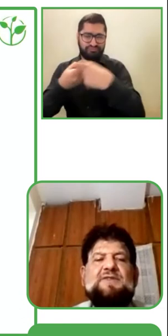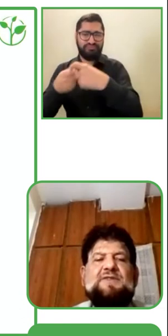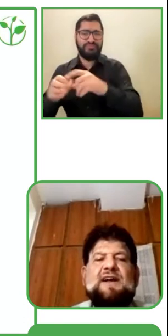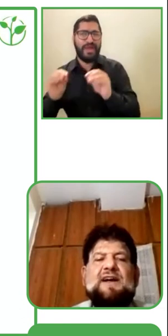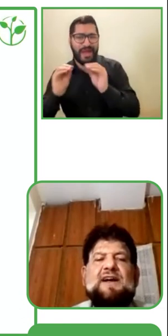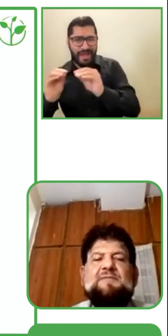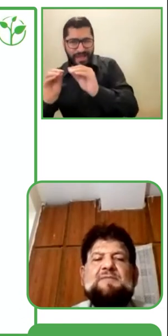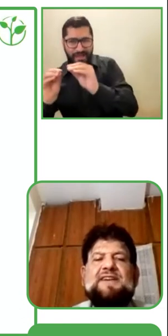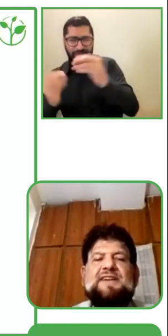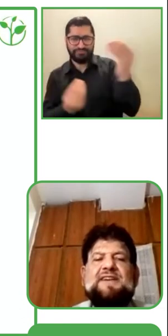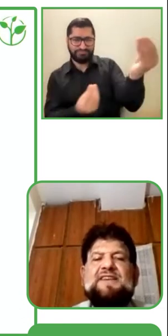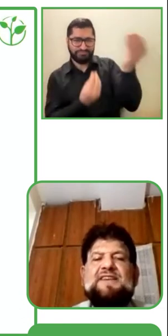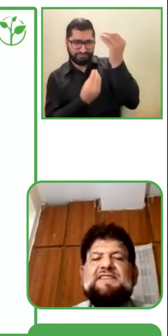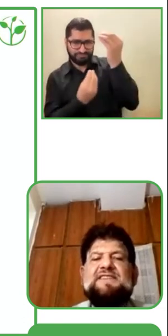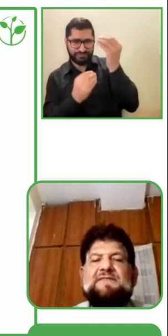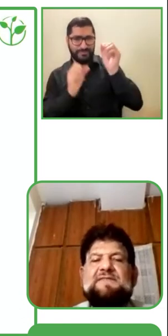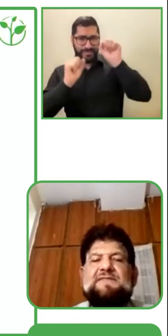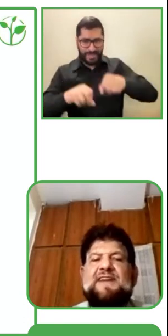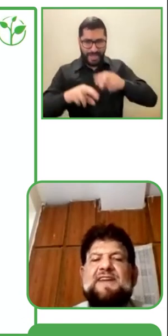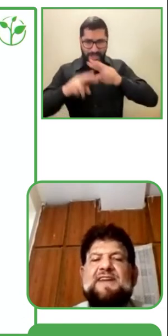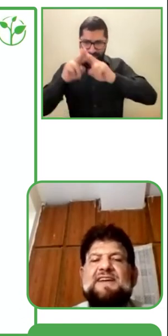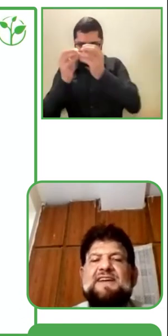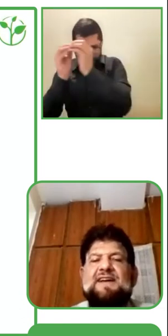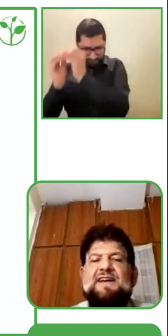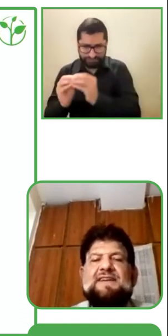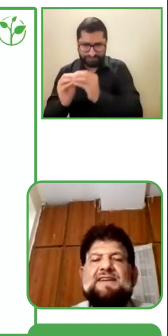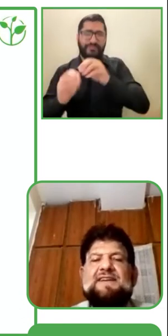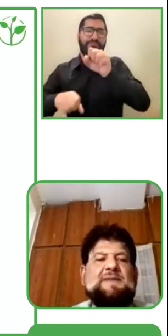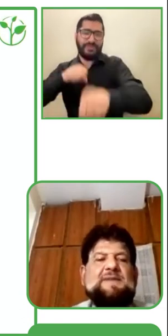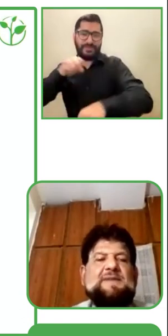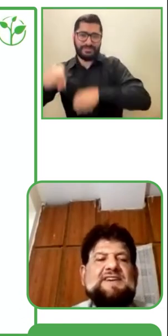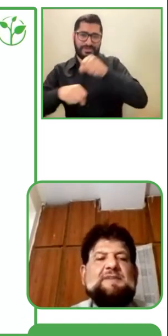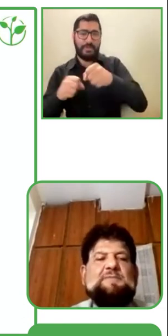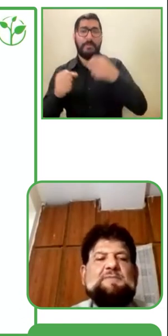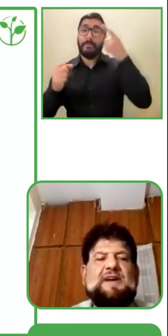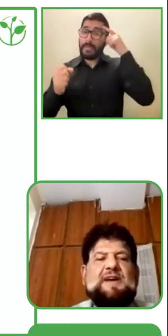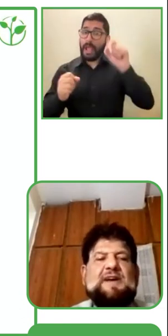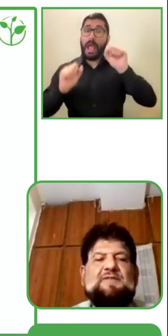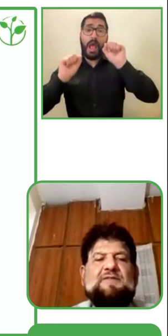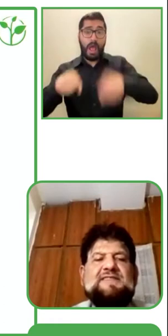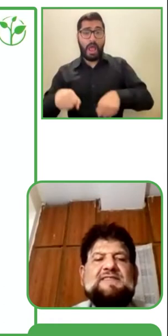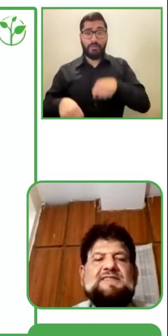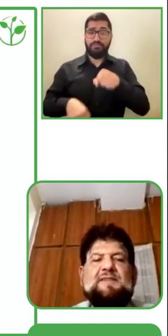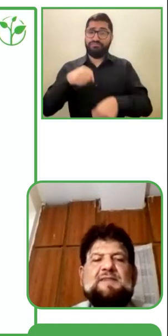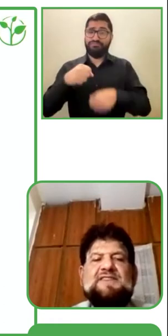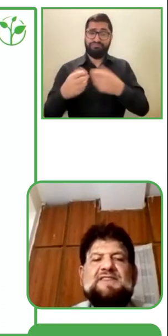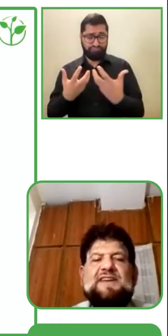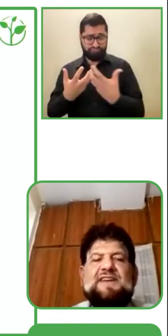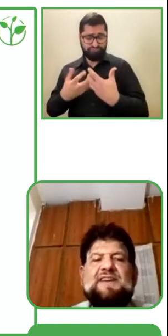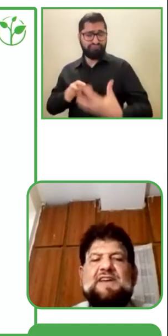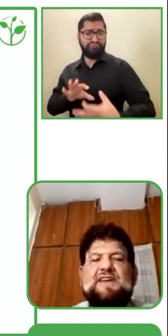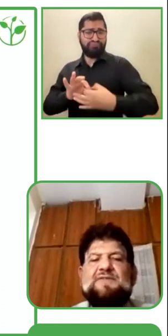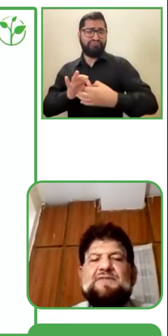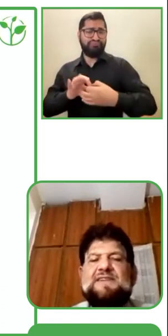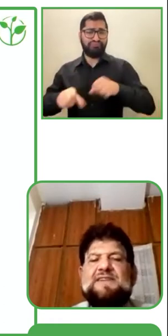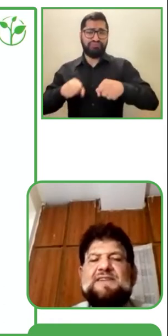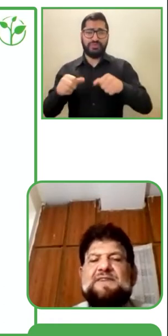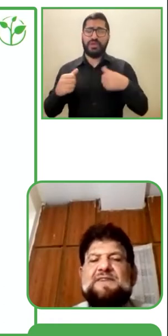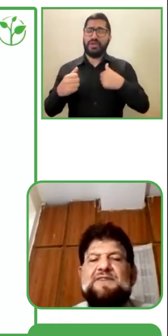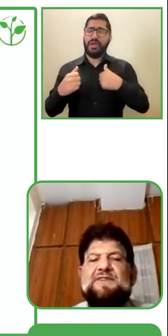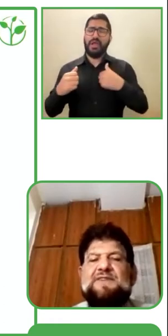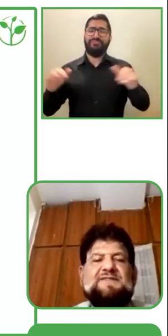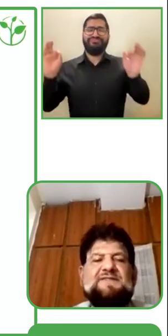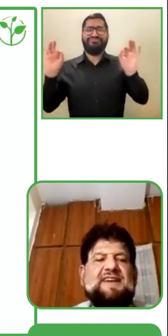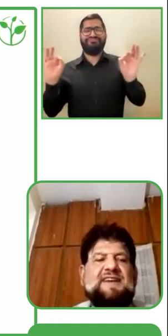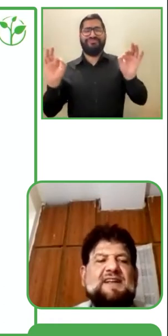to accommodate the needs of the trainees' disability. The program provides accommodation and meals to the participant